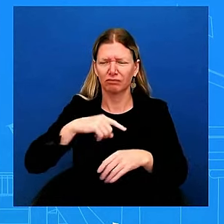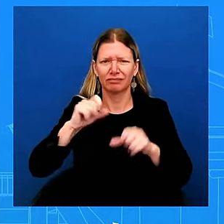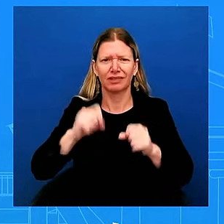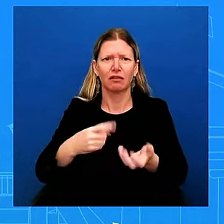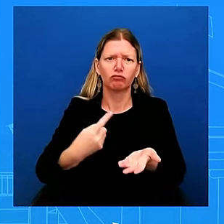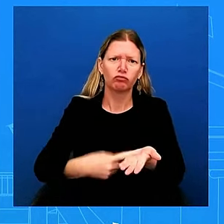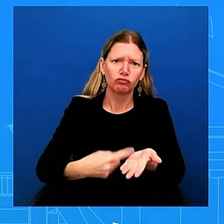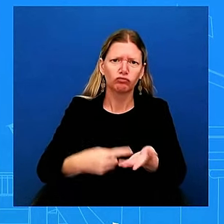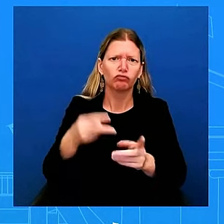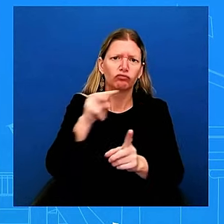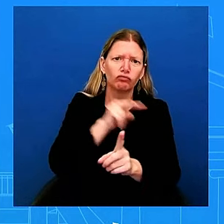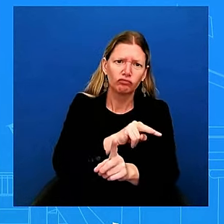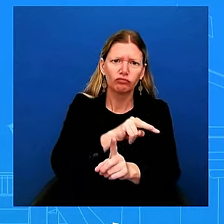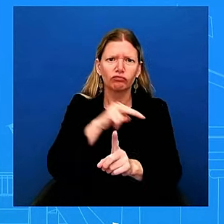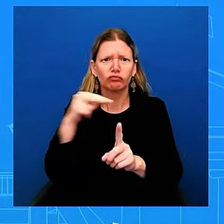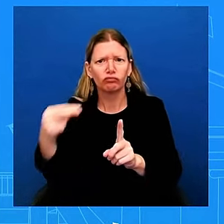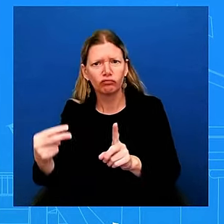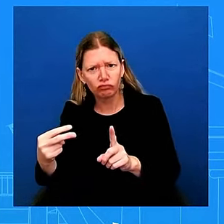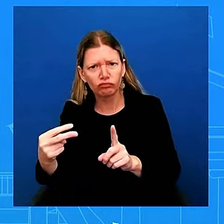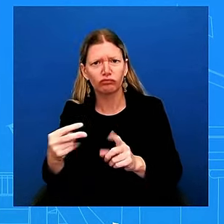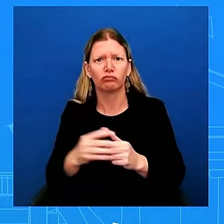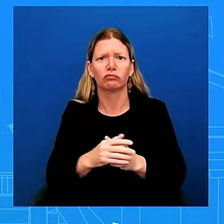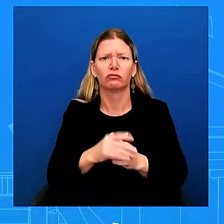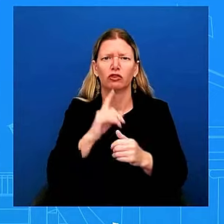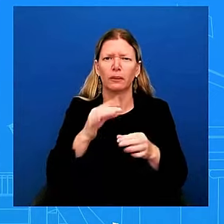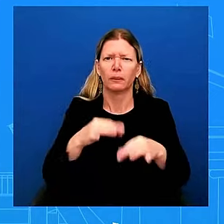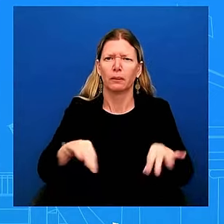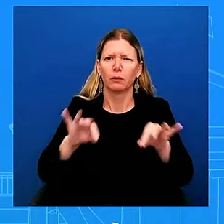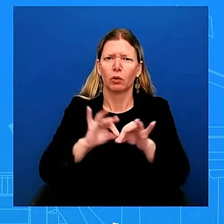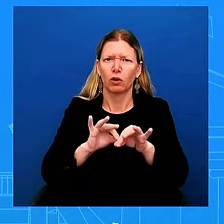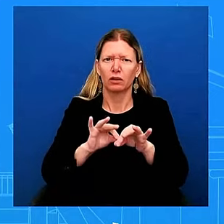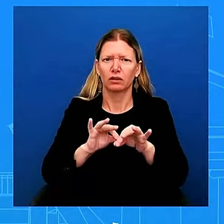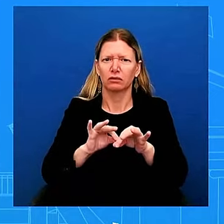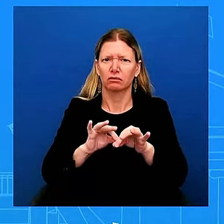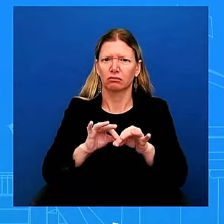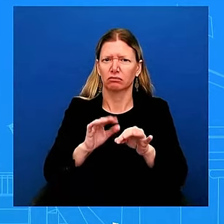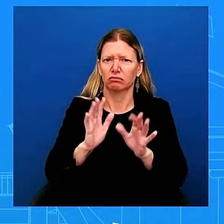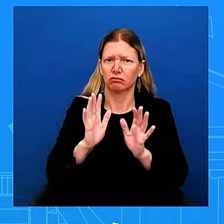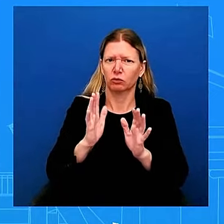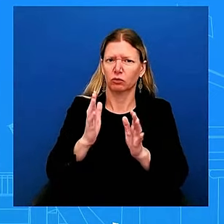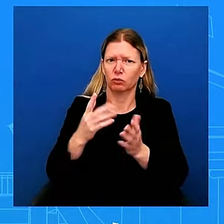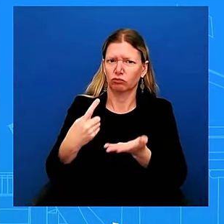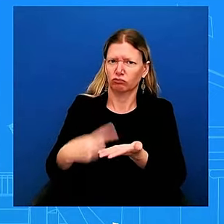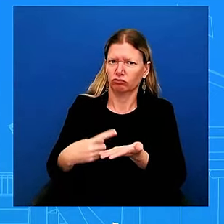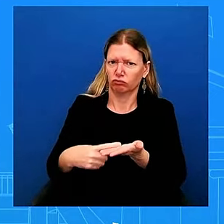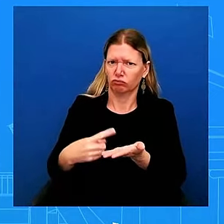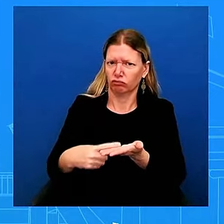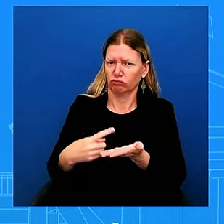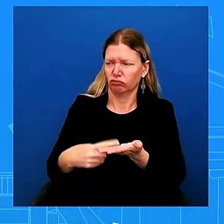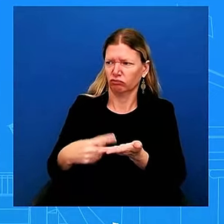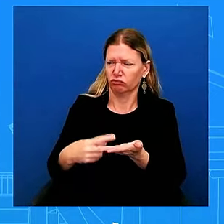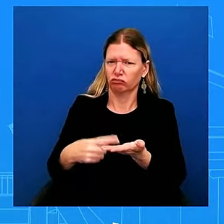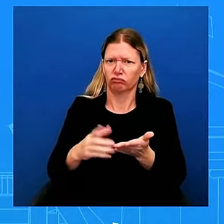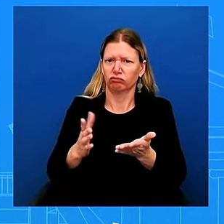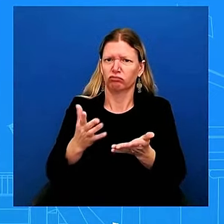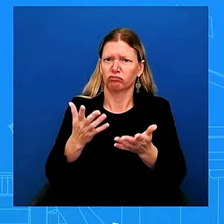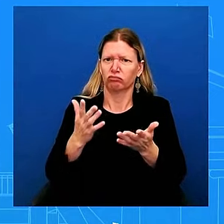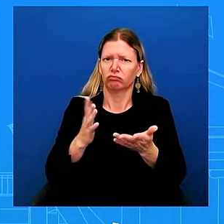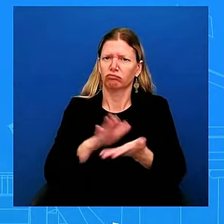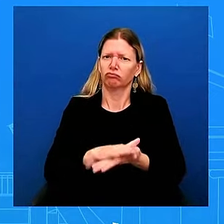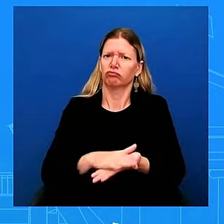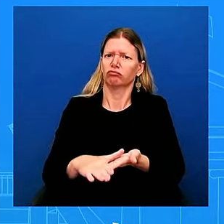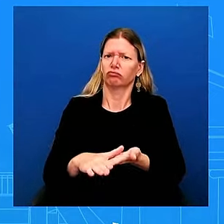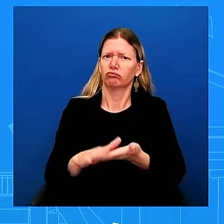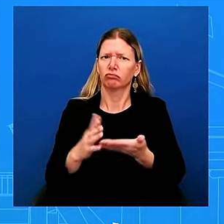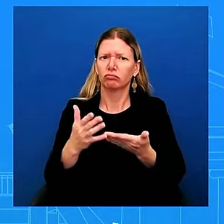in America. Political violence is not okay. It is not. It is just not. The president said what we saw on Saturday was